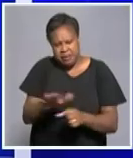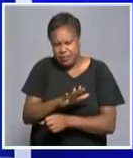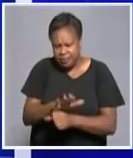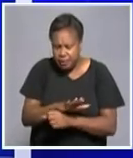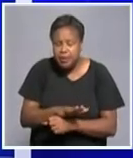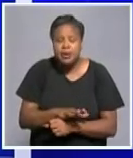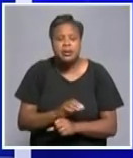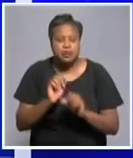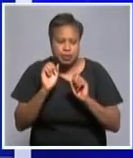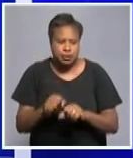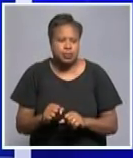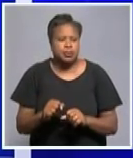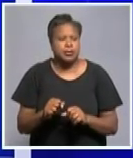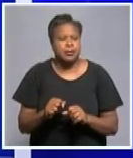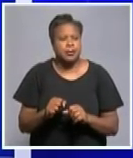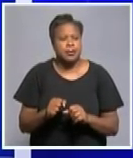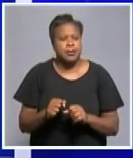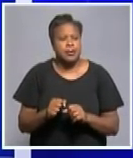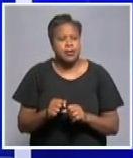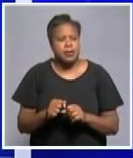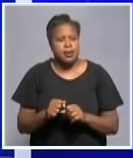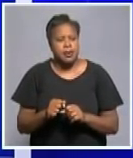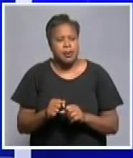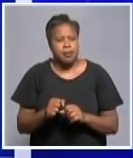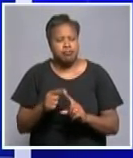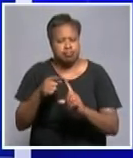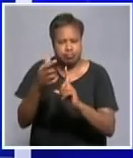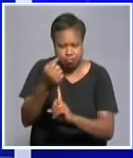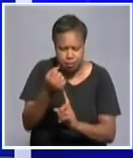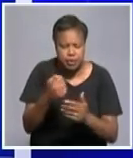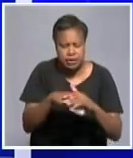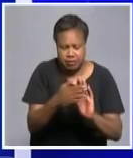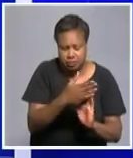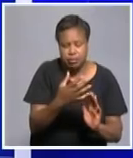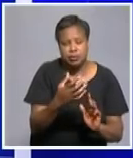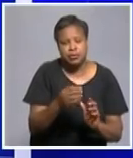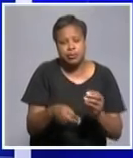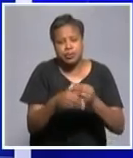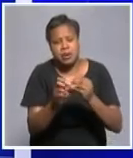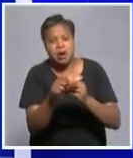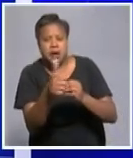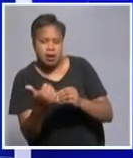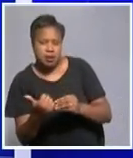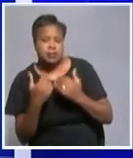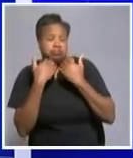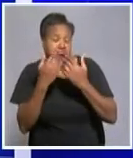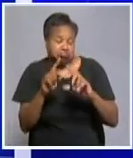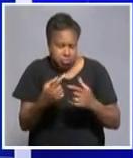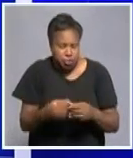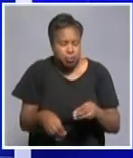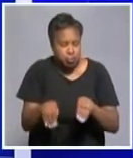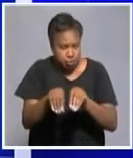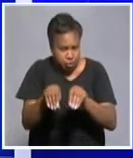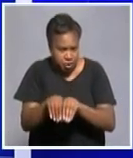so that you can also gain for realizing some savings to top on other priorities that within your